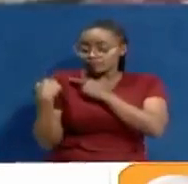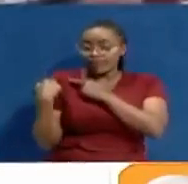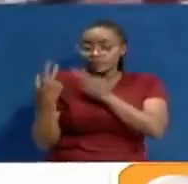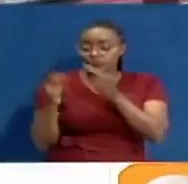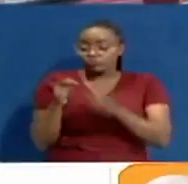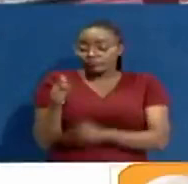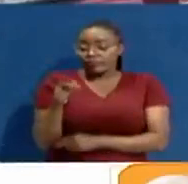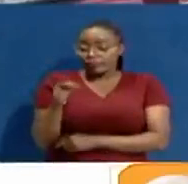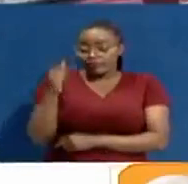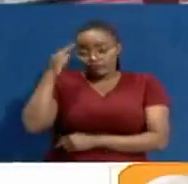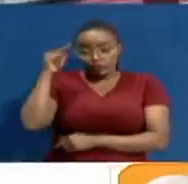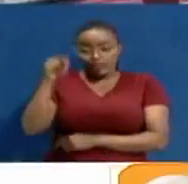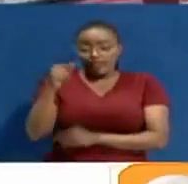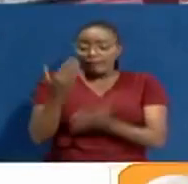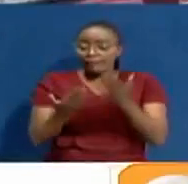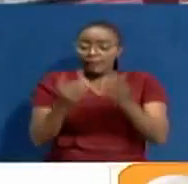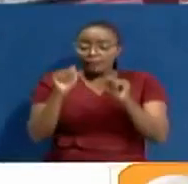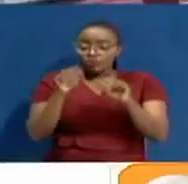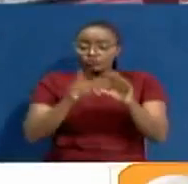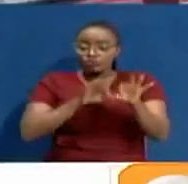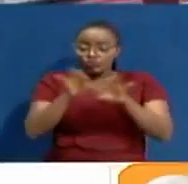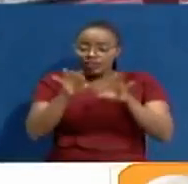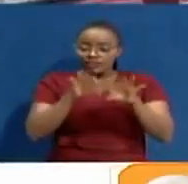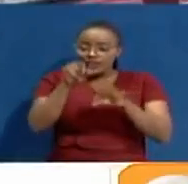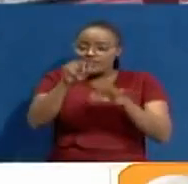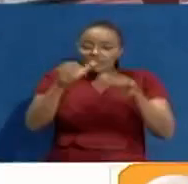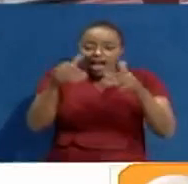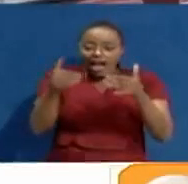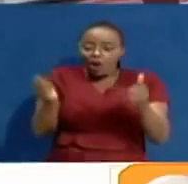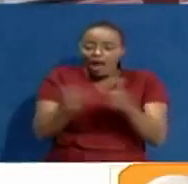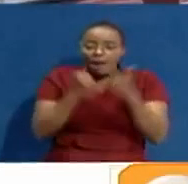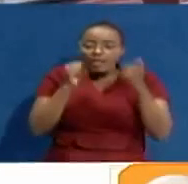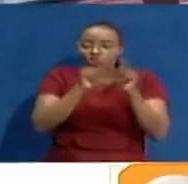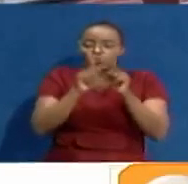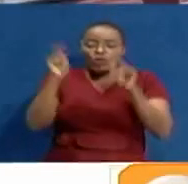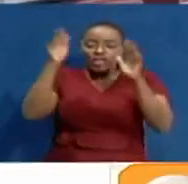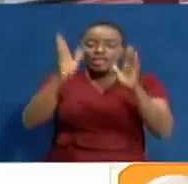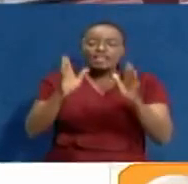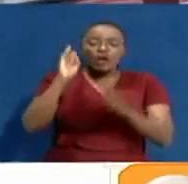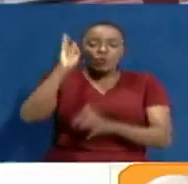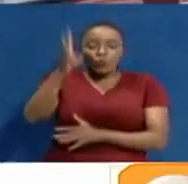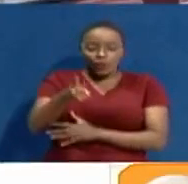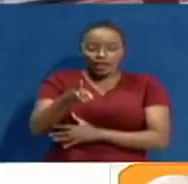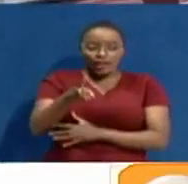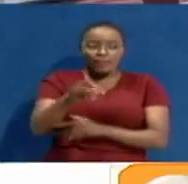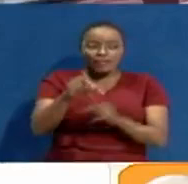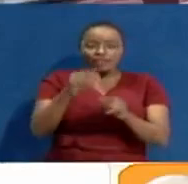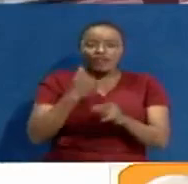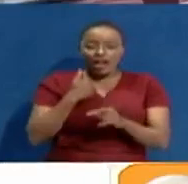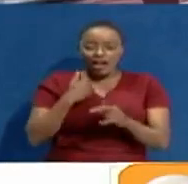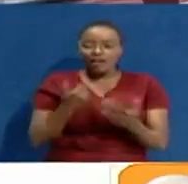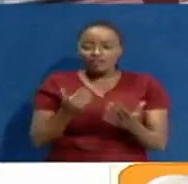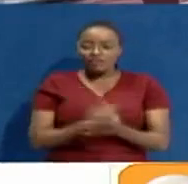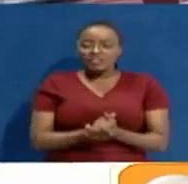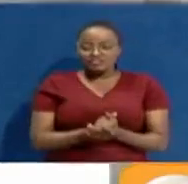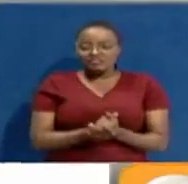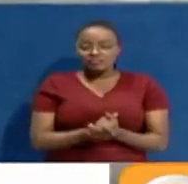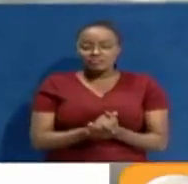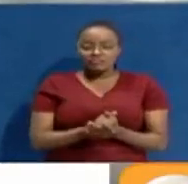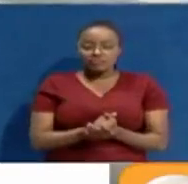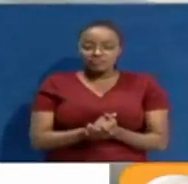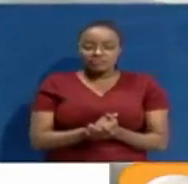Just in a nutshell, just walk us through how that is going to happen and how Kenyans are going to be paying for this road using the toll